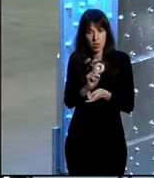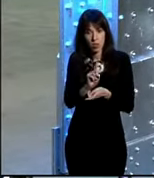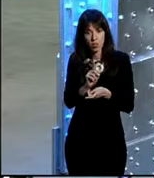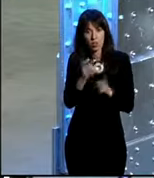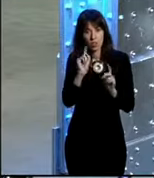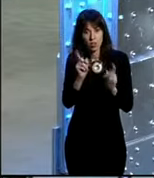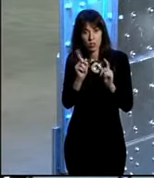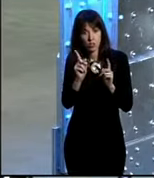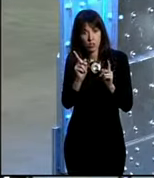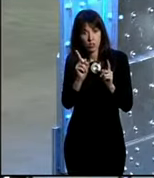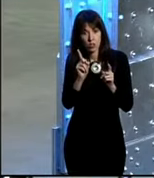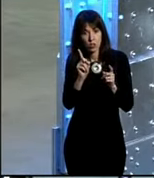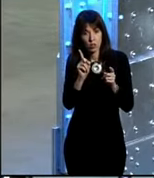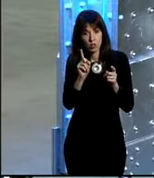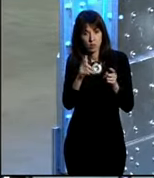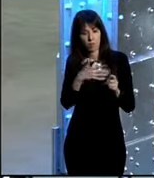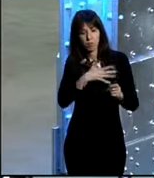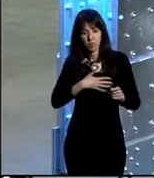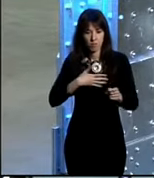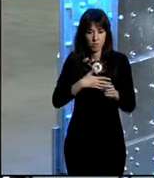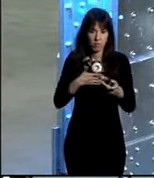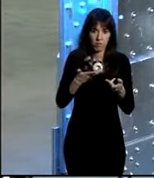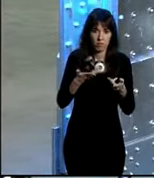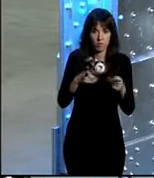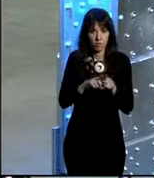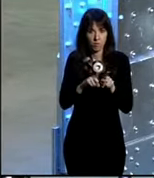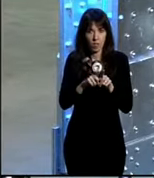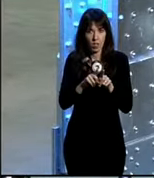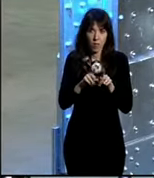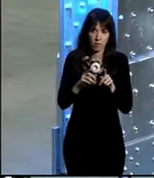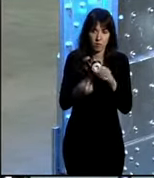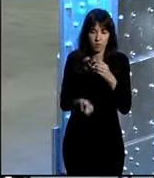possibilities. They don't change their role. They have their